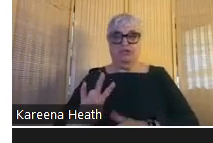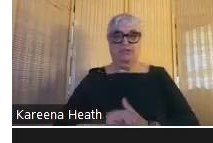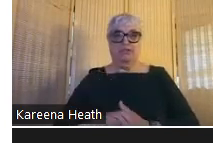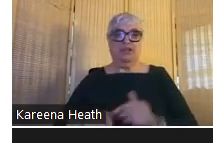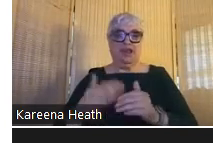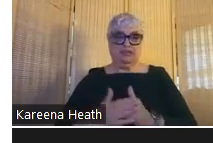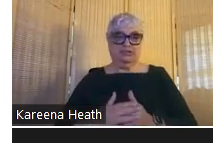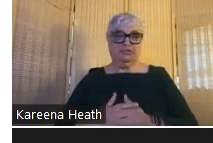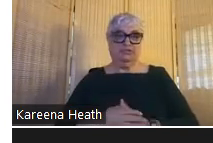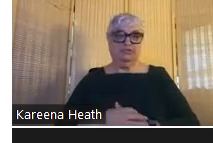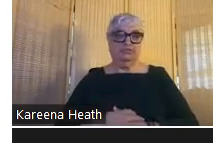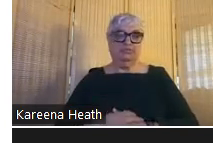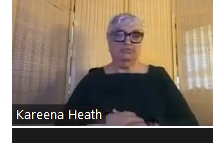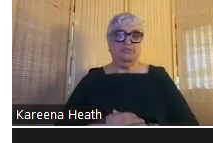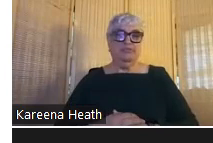slide, please.